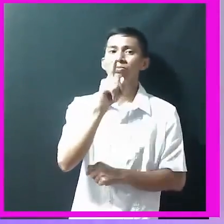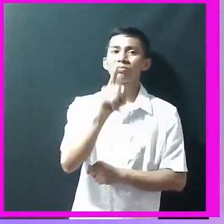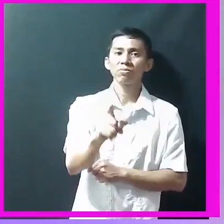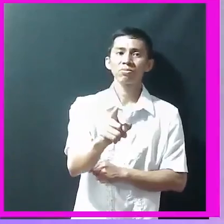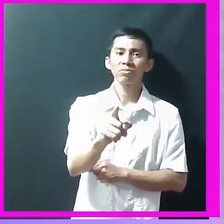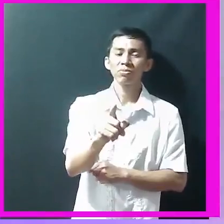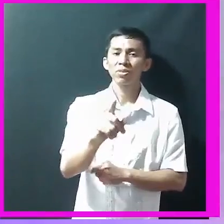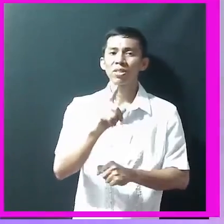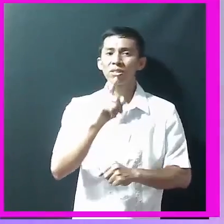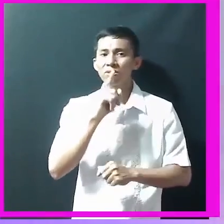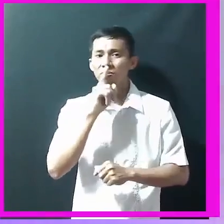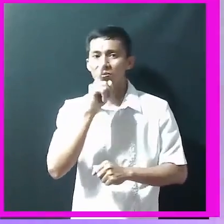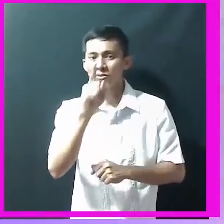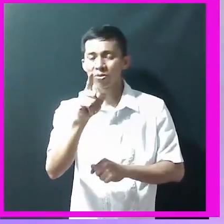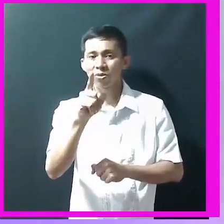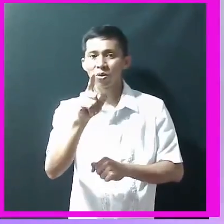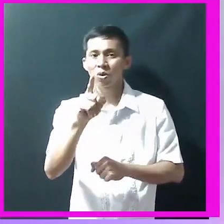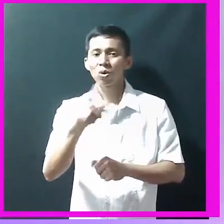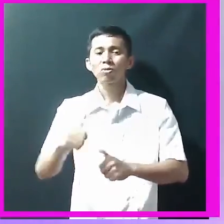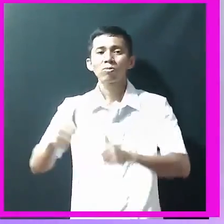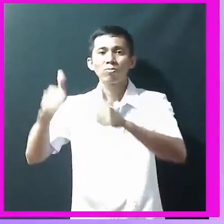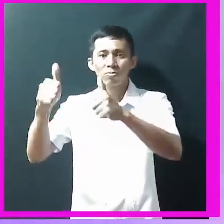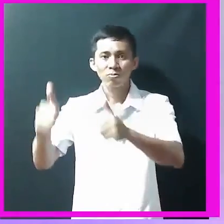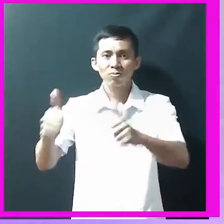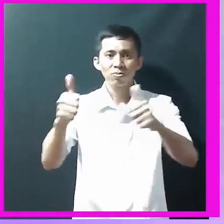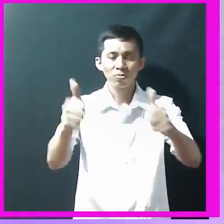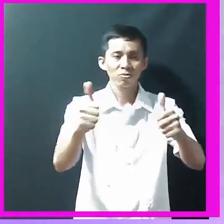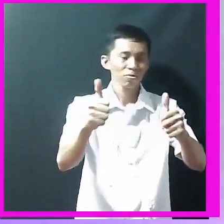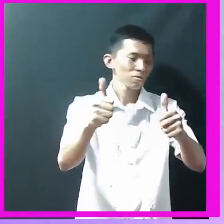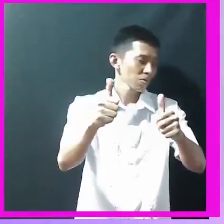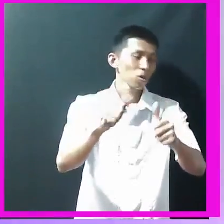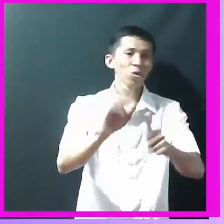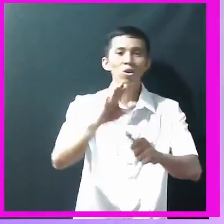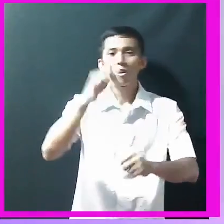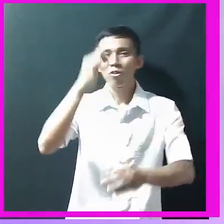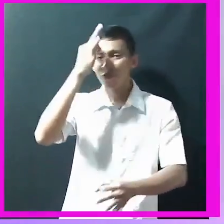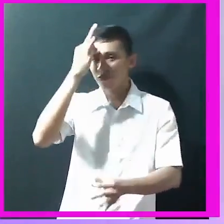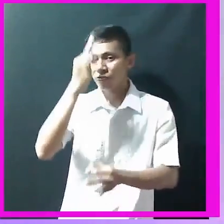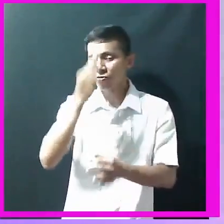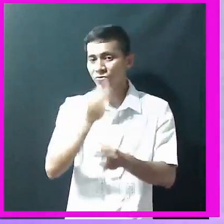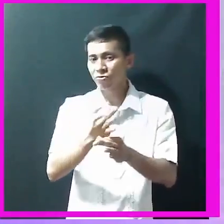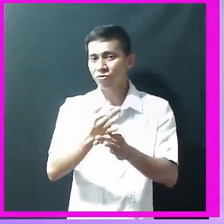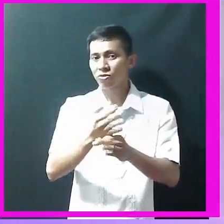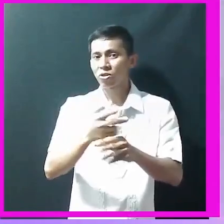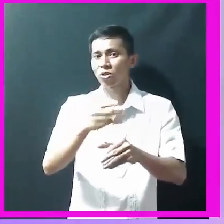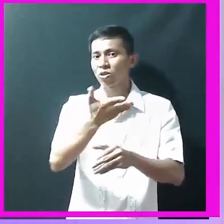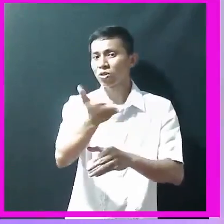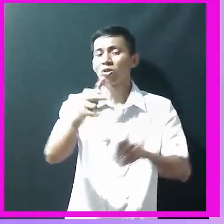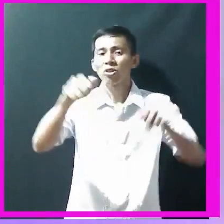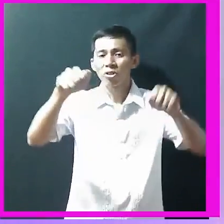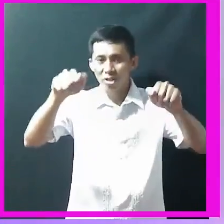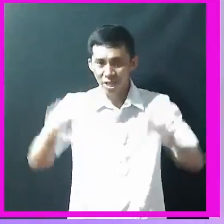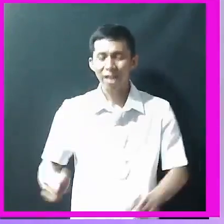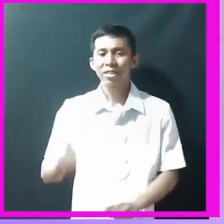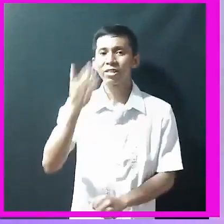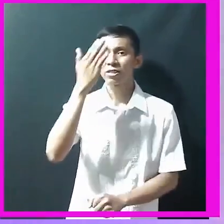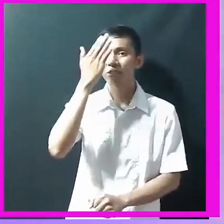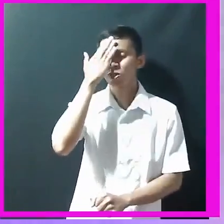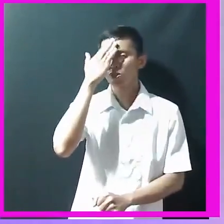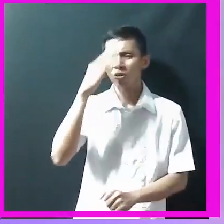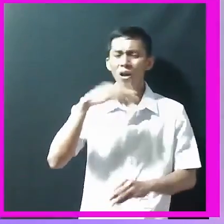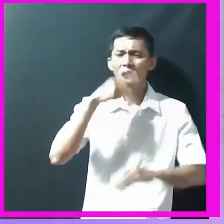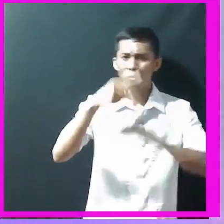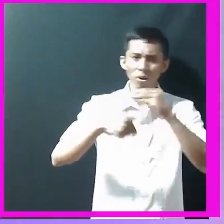The truth will set you free. You can know the truth about